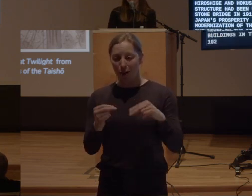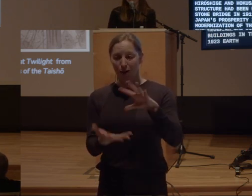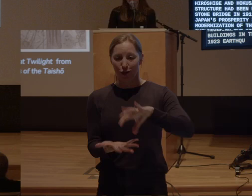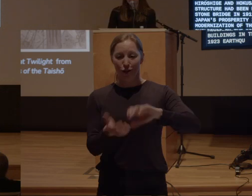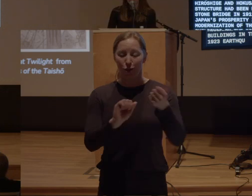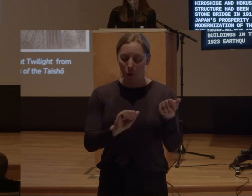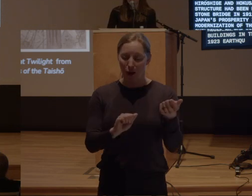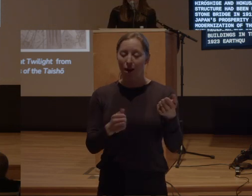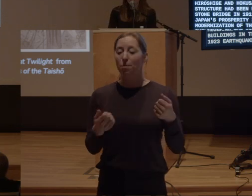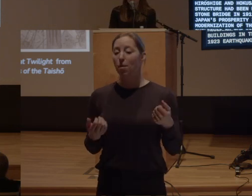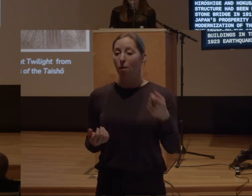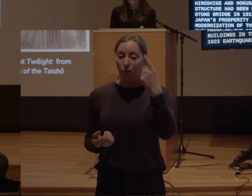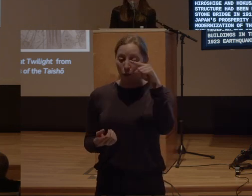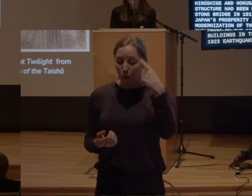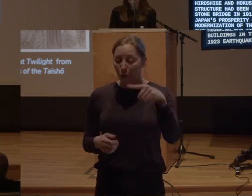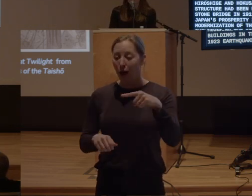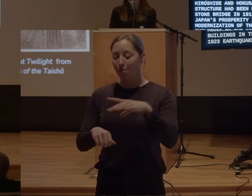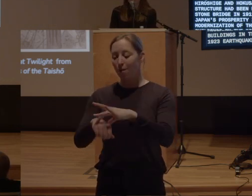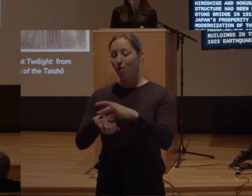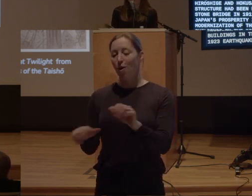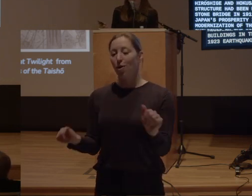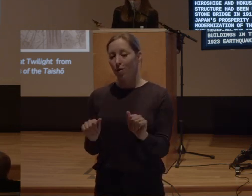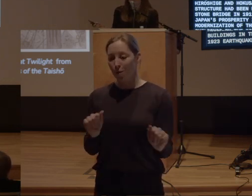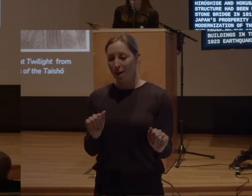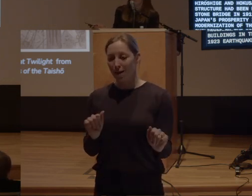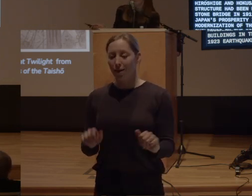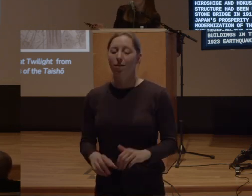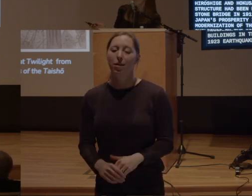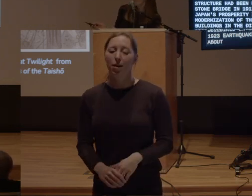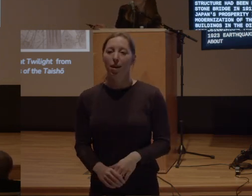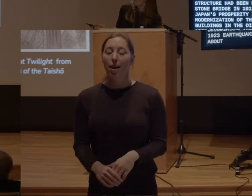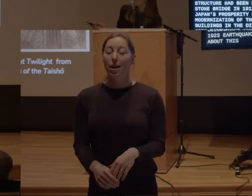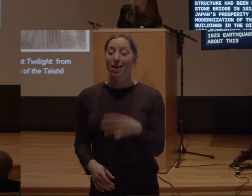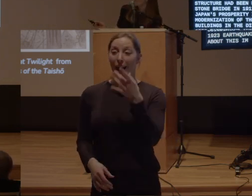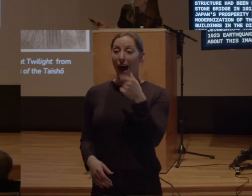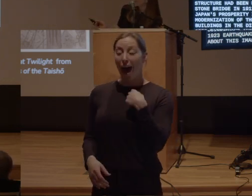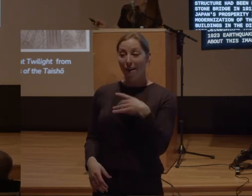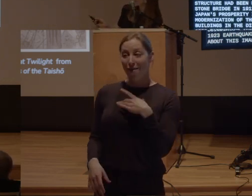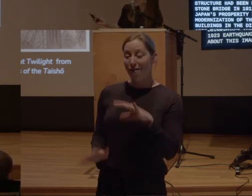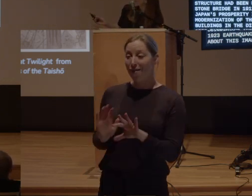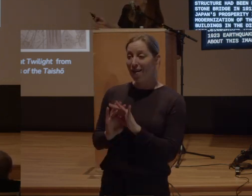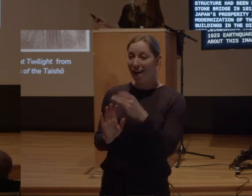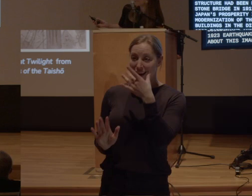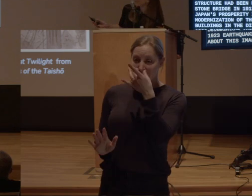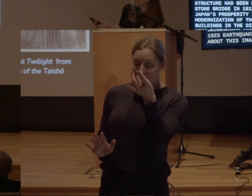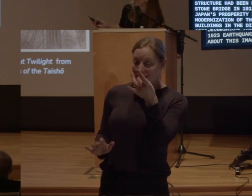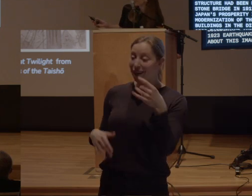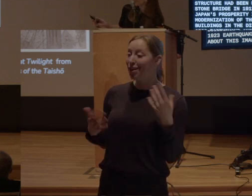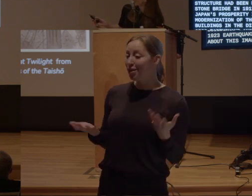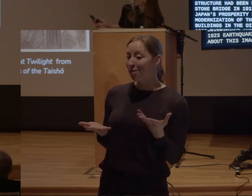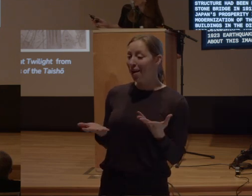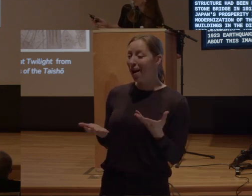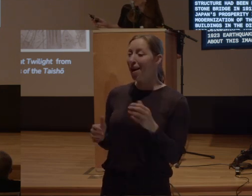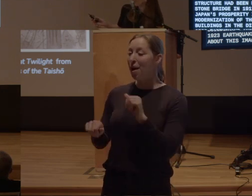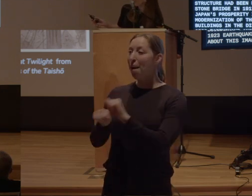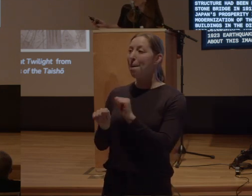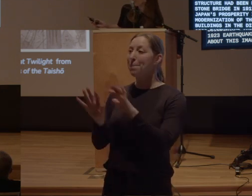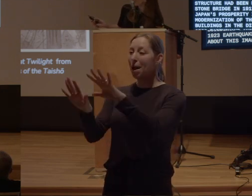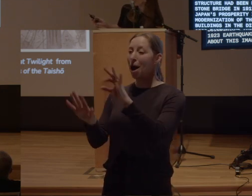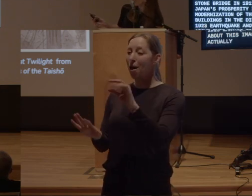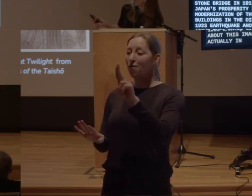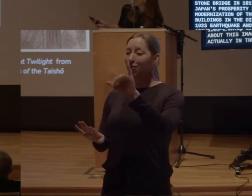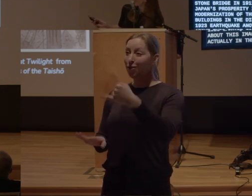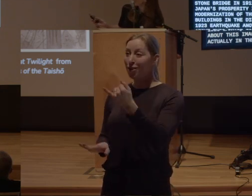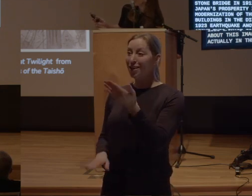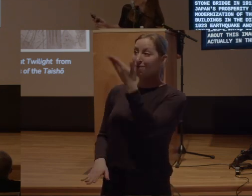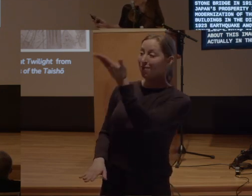earthquake. Another interesting thing I think about this image is also the fact that Fuji is actually in the